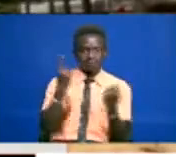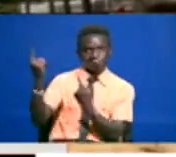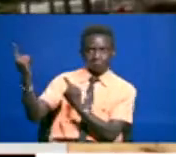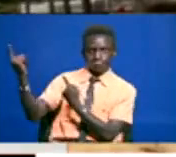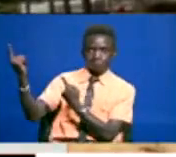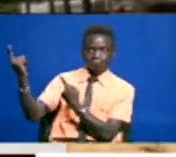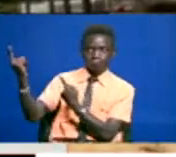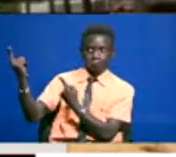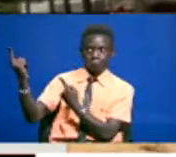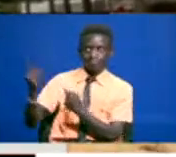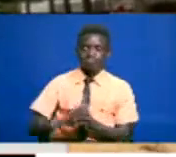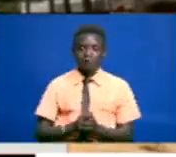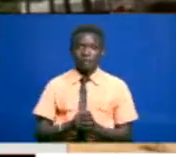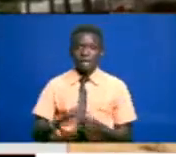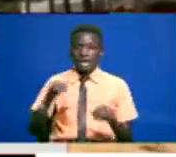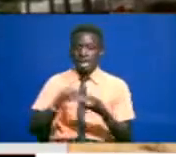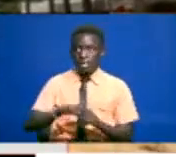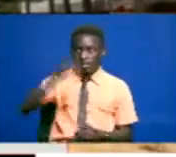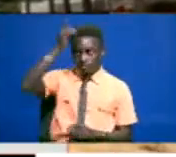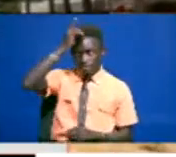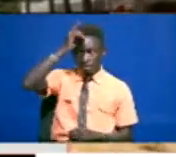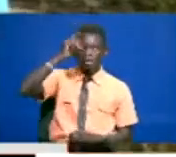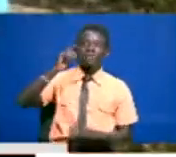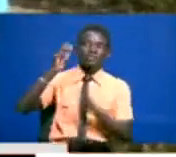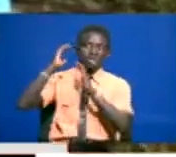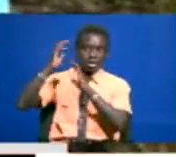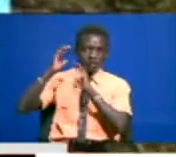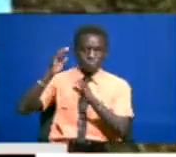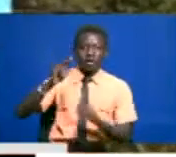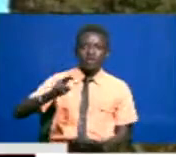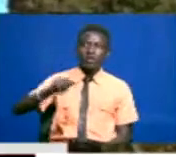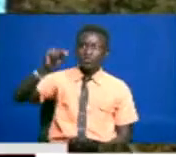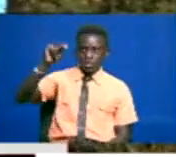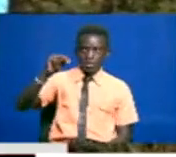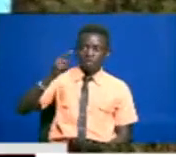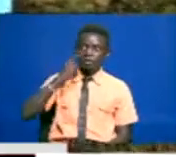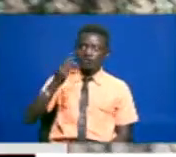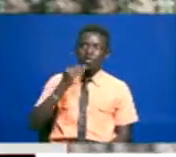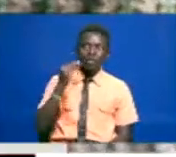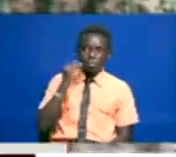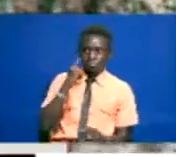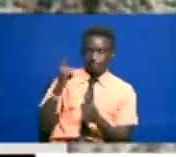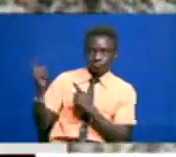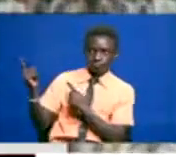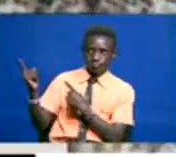In the village of Mkangagani, Kilifi North Sub County, Kilifi County, lies this unique homestead.